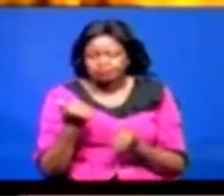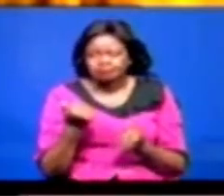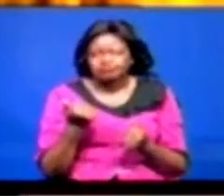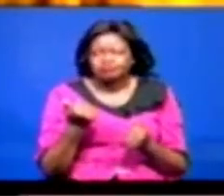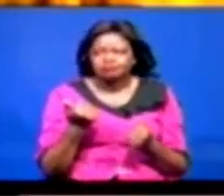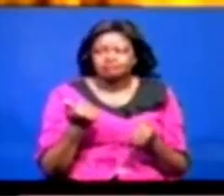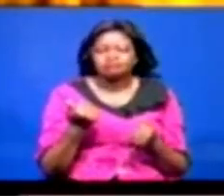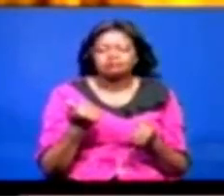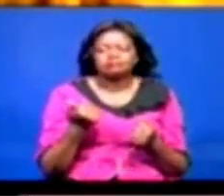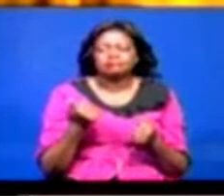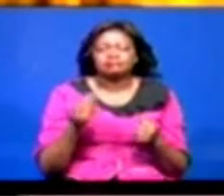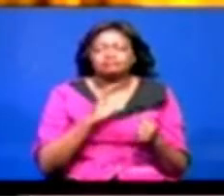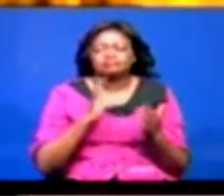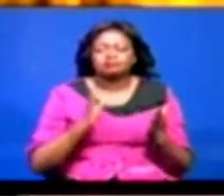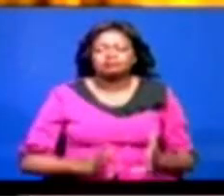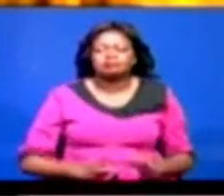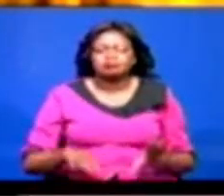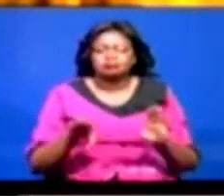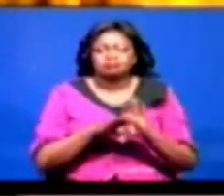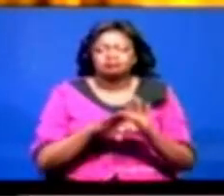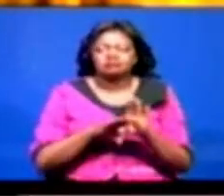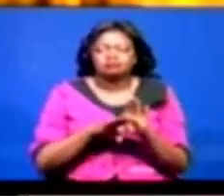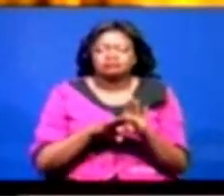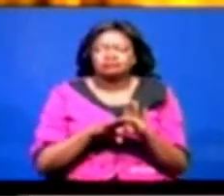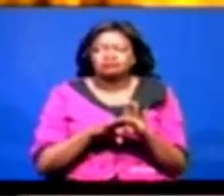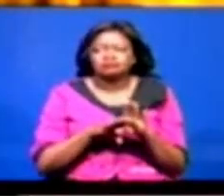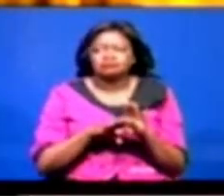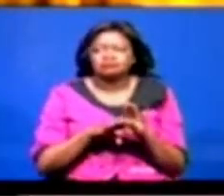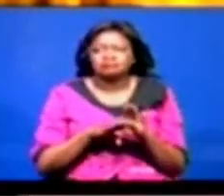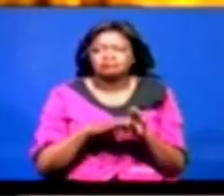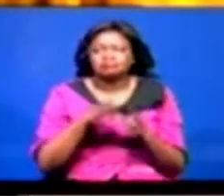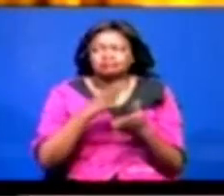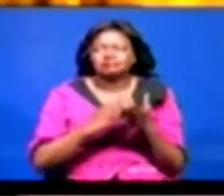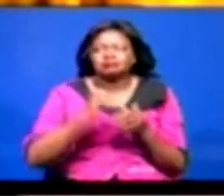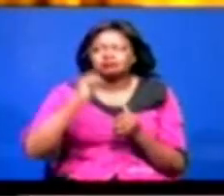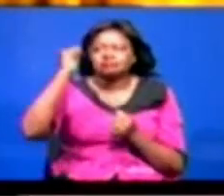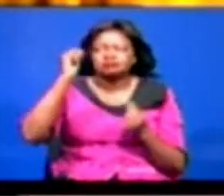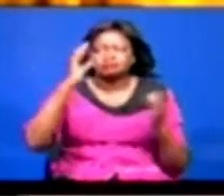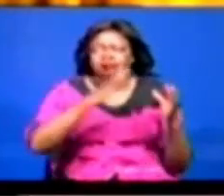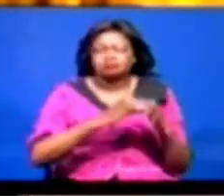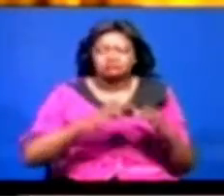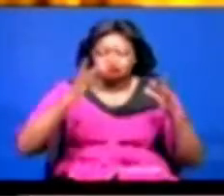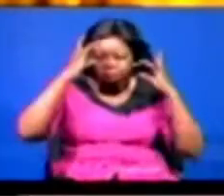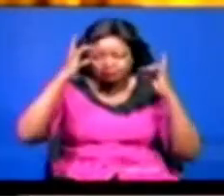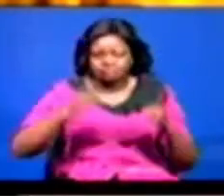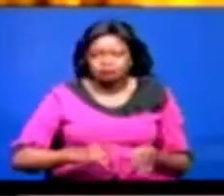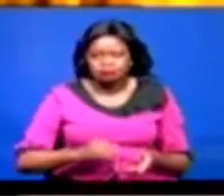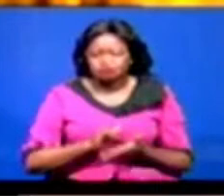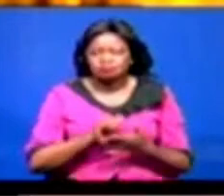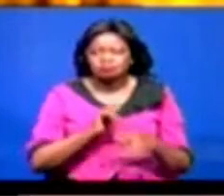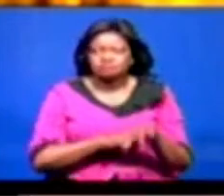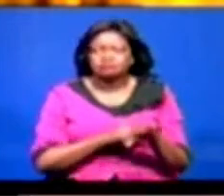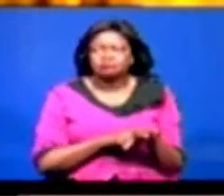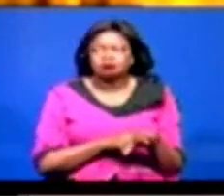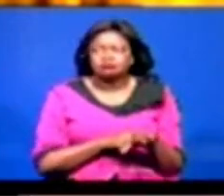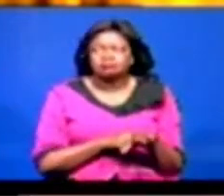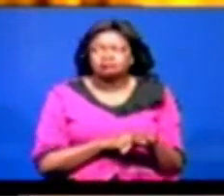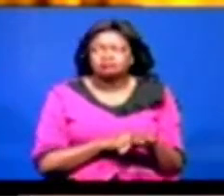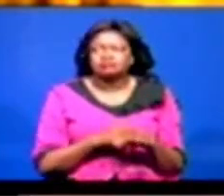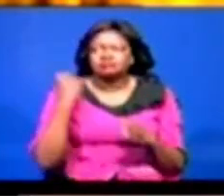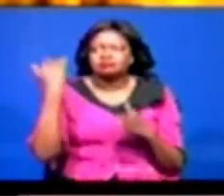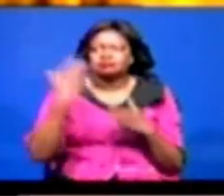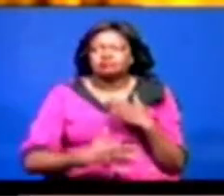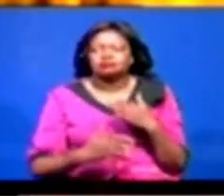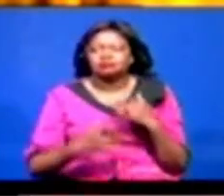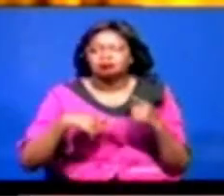Members of certain political parties decided that it was time to stop a